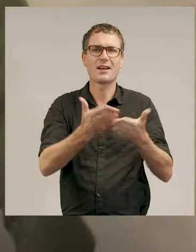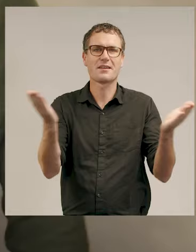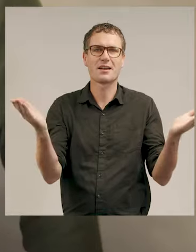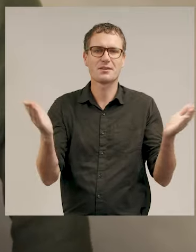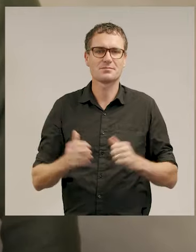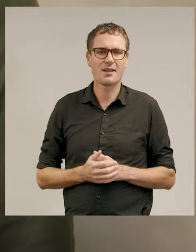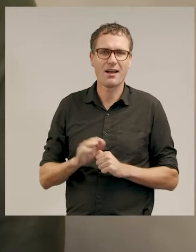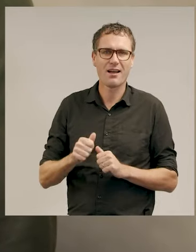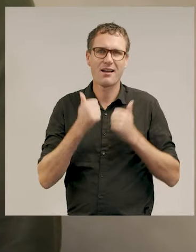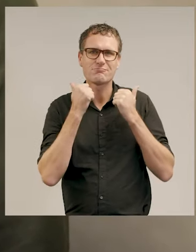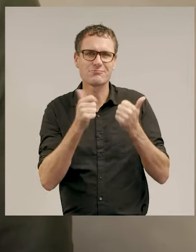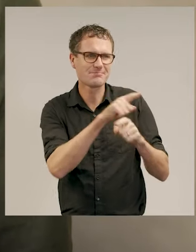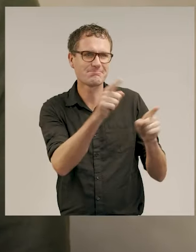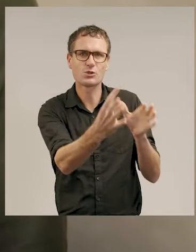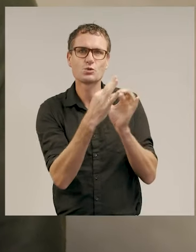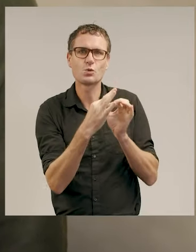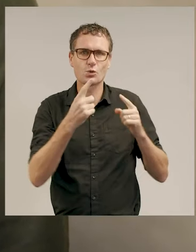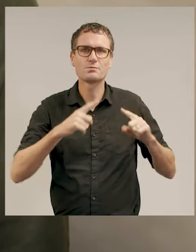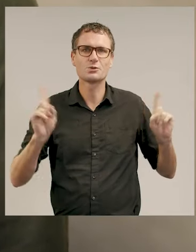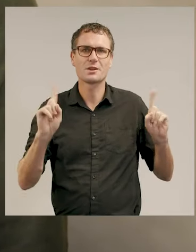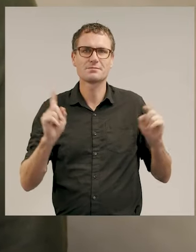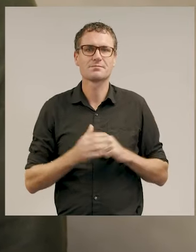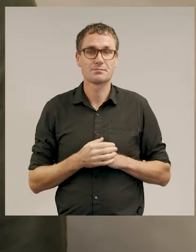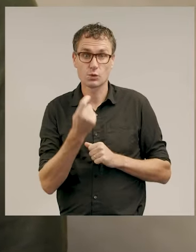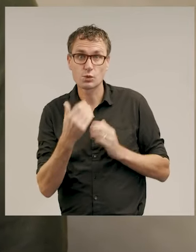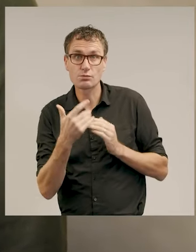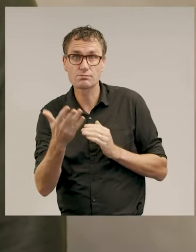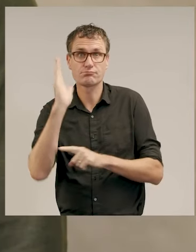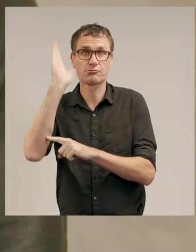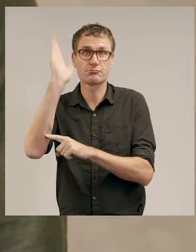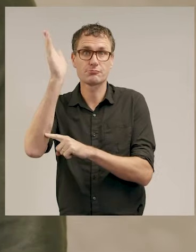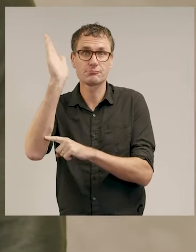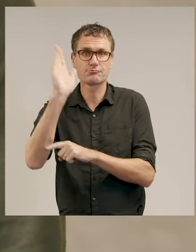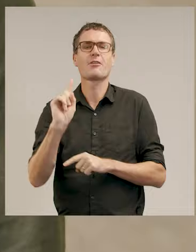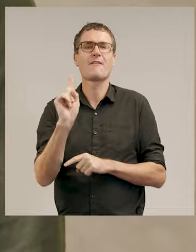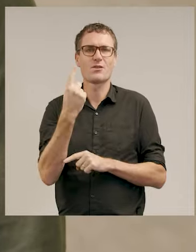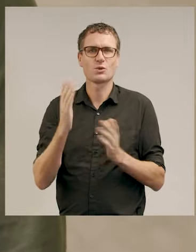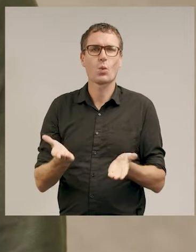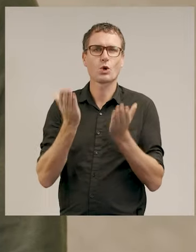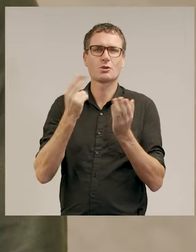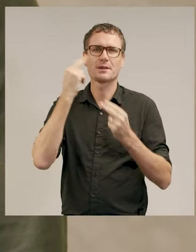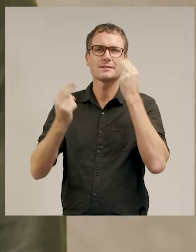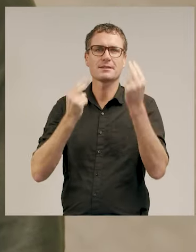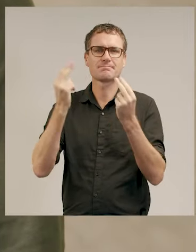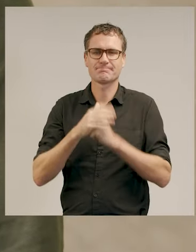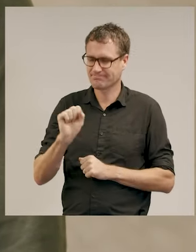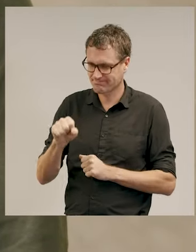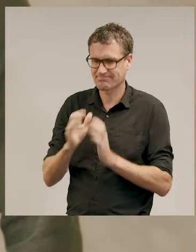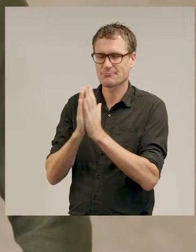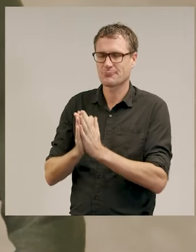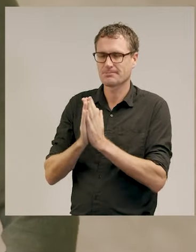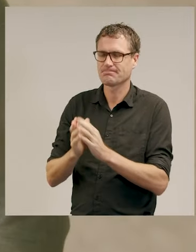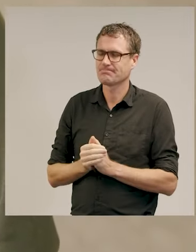Kia ora, Ete whānau. Hey, it is so good to have you join us today. Very soon we're going to hear from all of our team, but before we do, we're going to have some worship. Yeah, let's